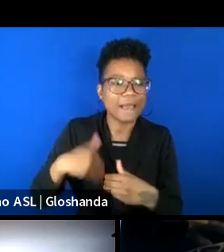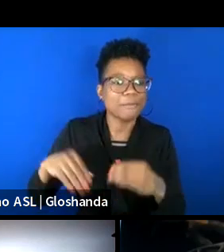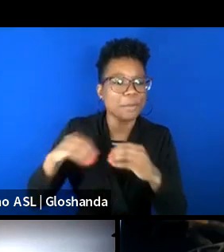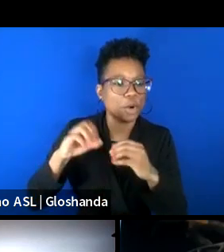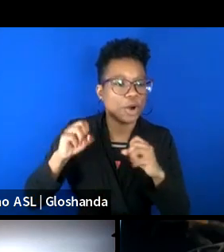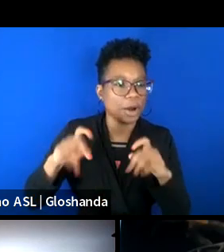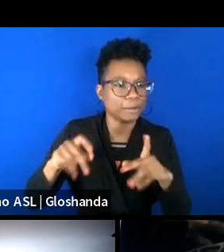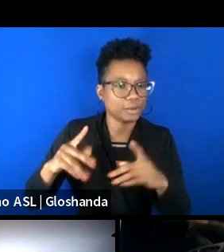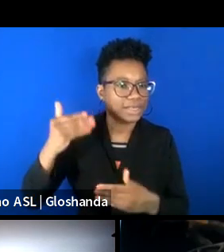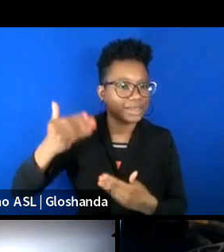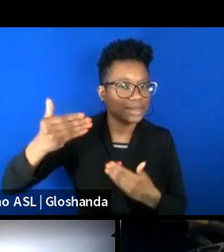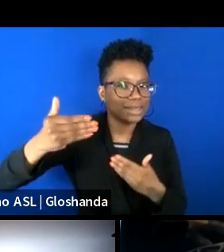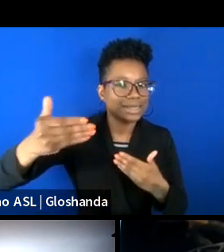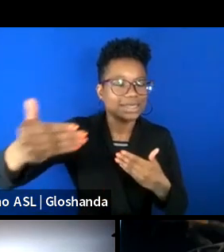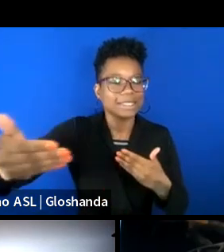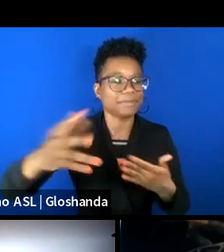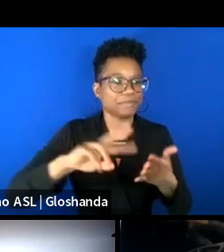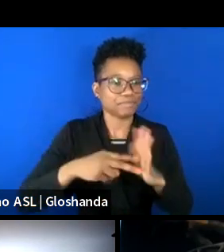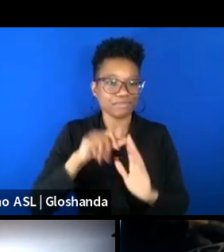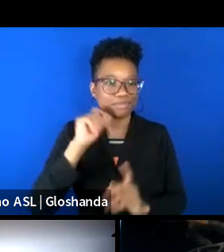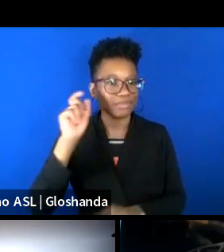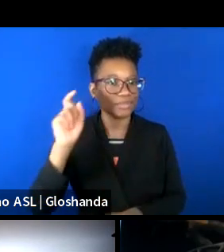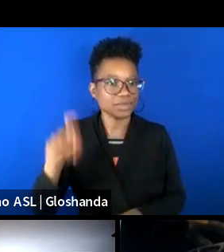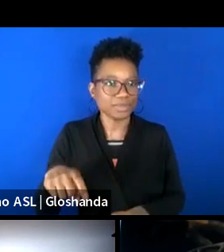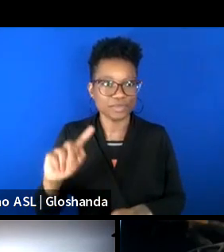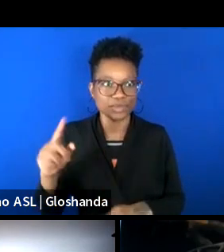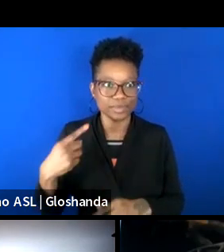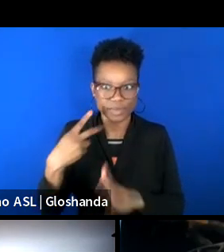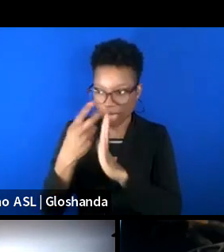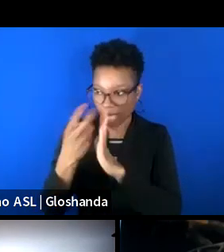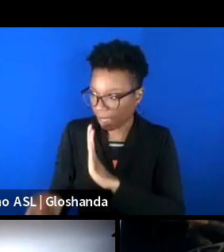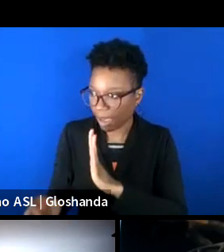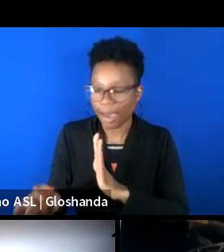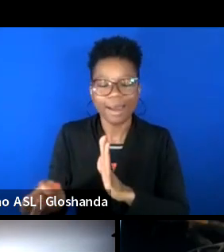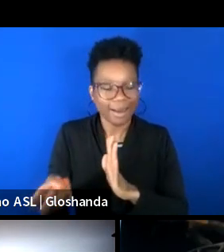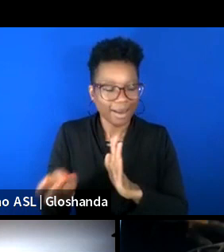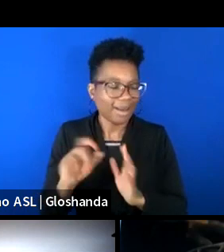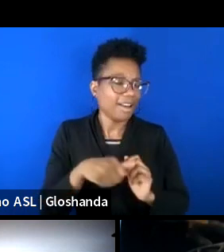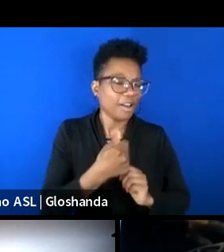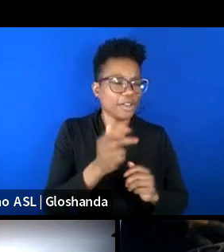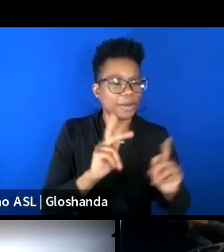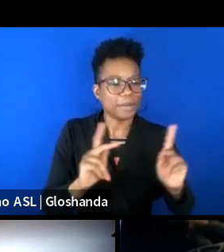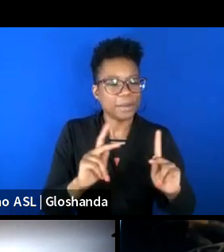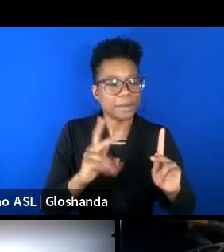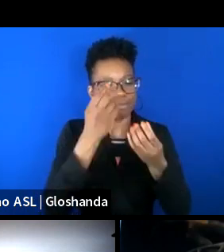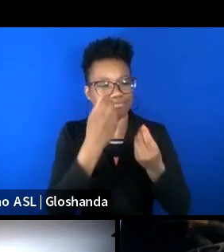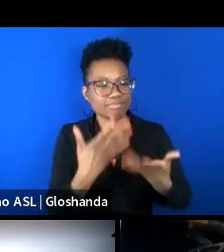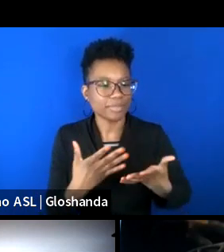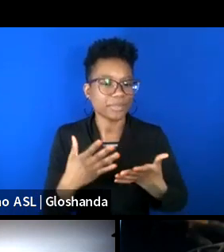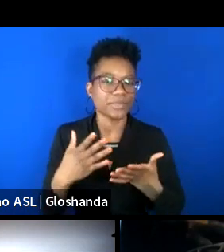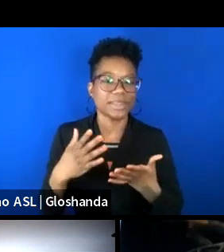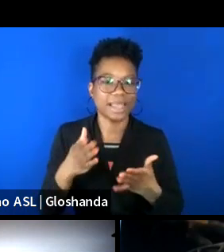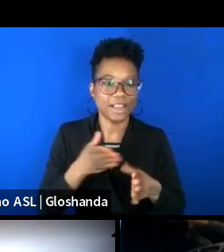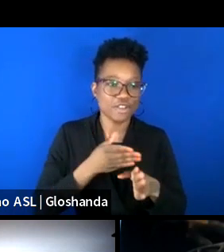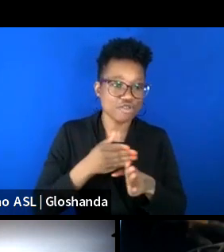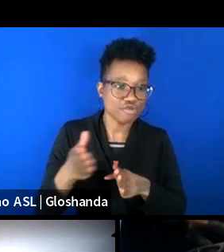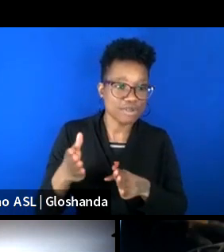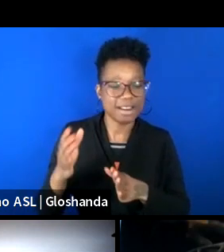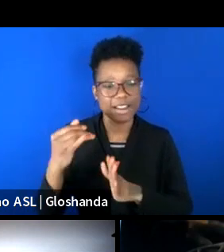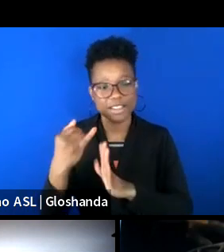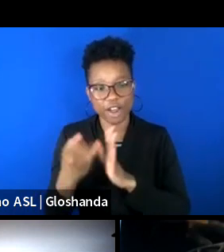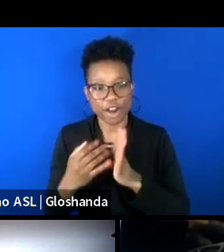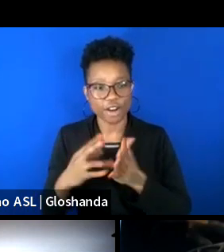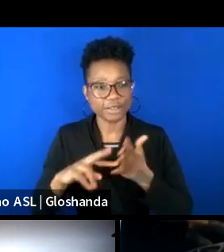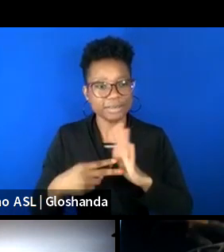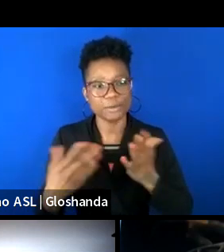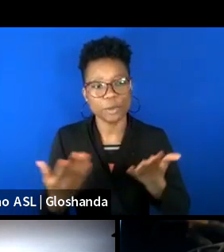don't need to just, you know, I think I've been told by other people that, you know, a career in the arts is like feast or famine. I think that